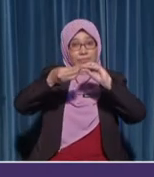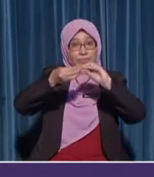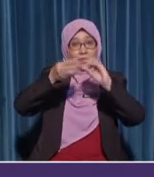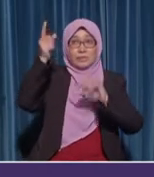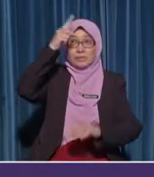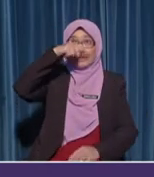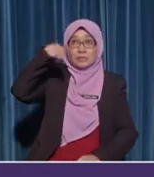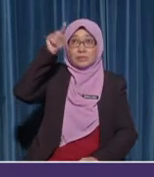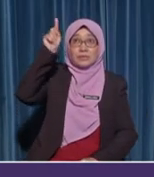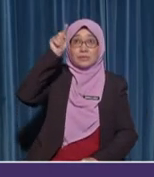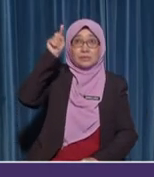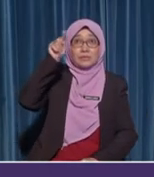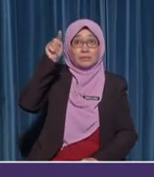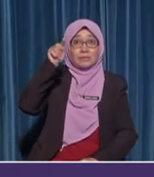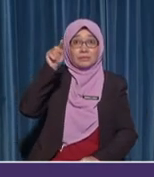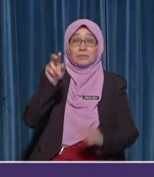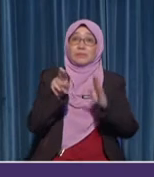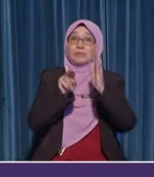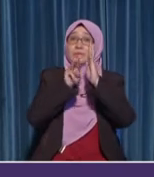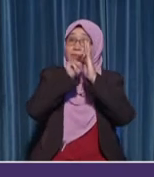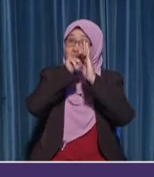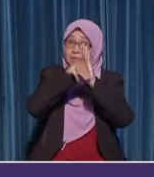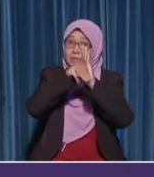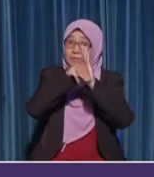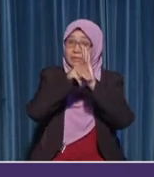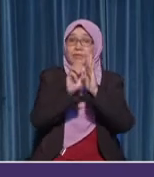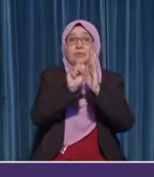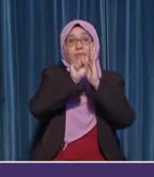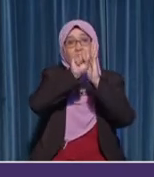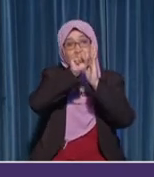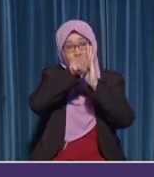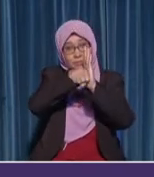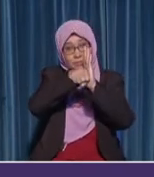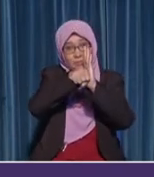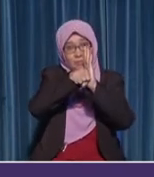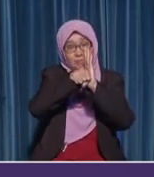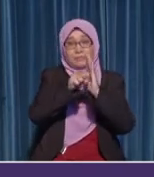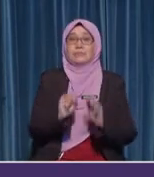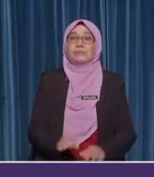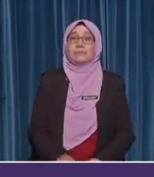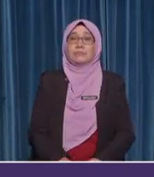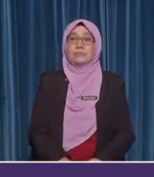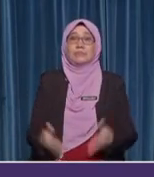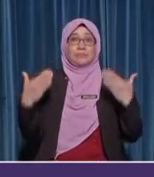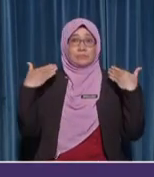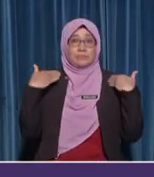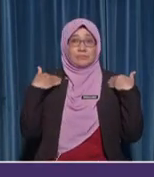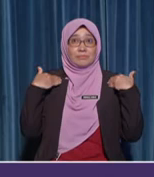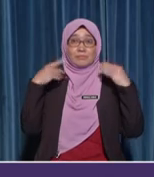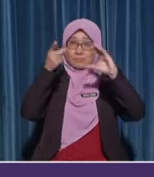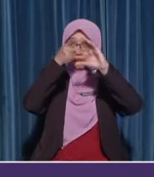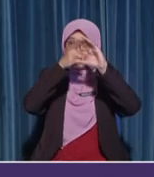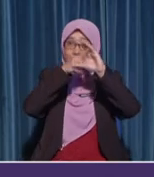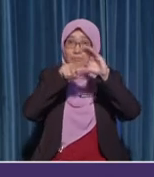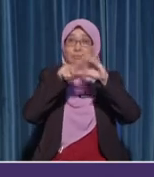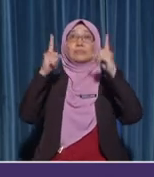minute hand, and second hand on the clock face. There are clocks like this.